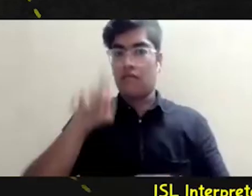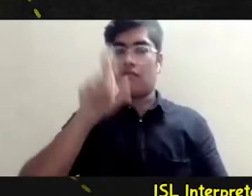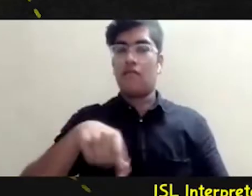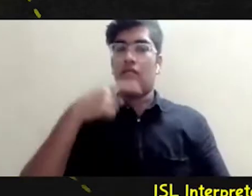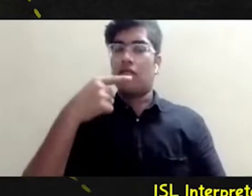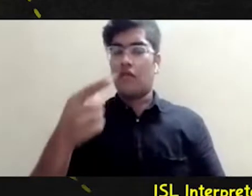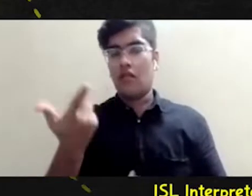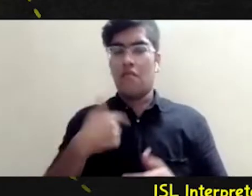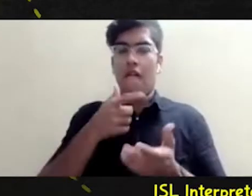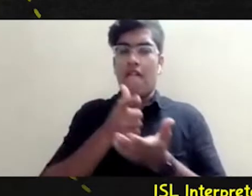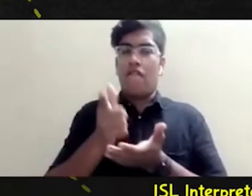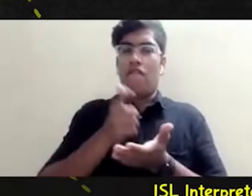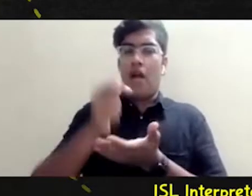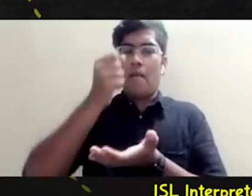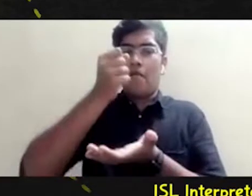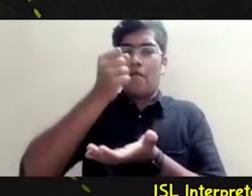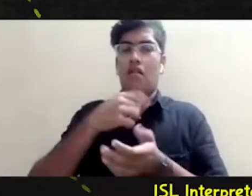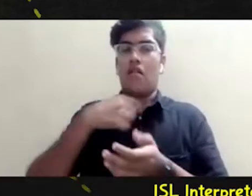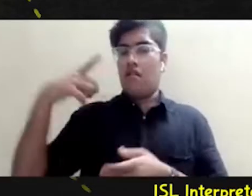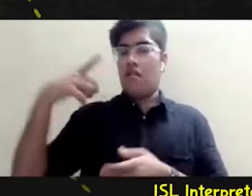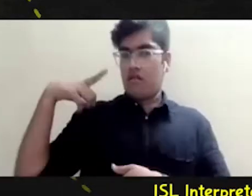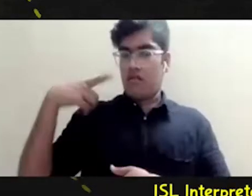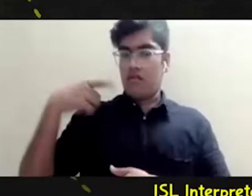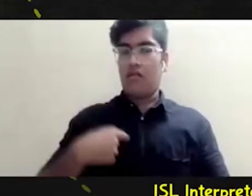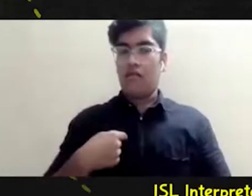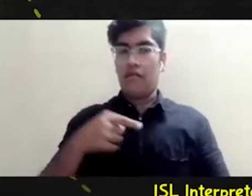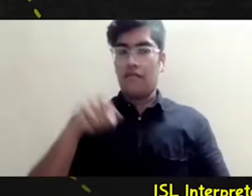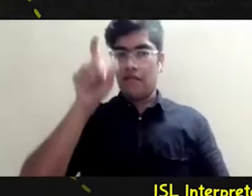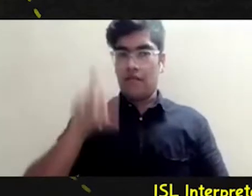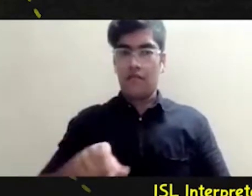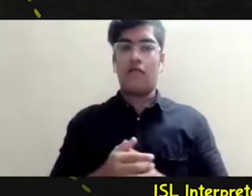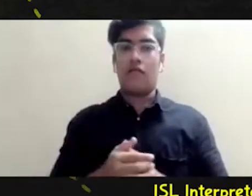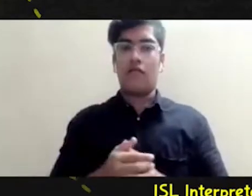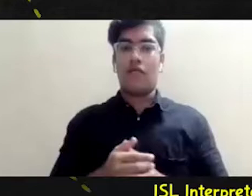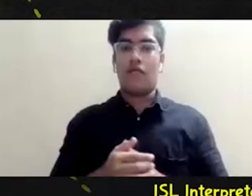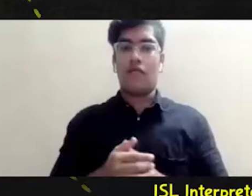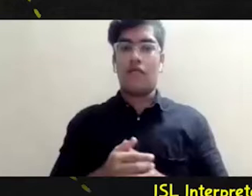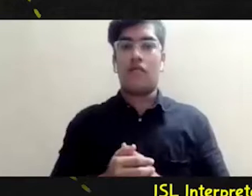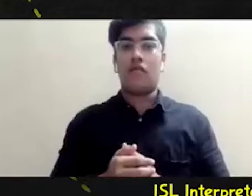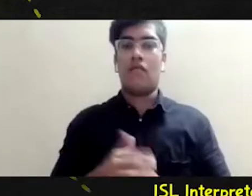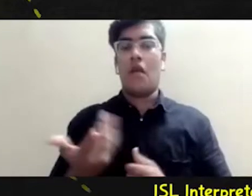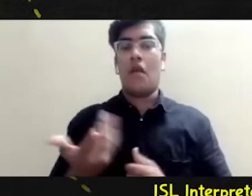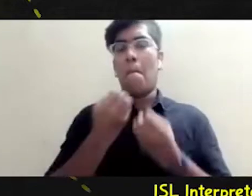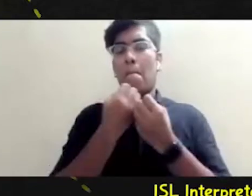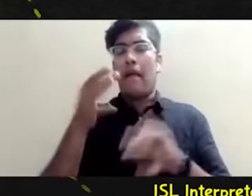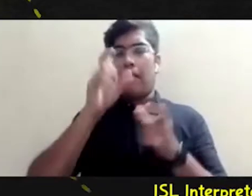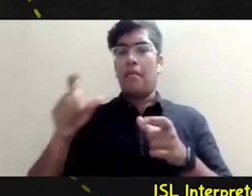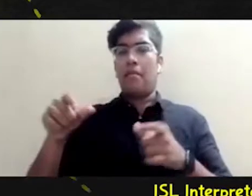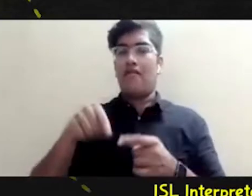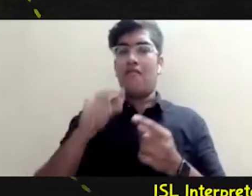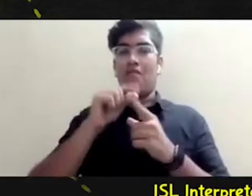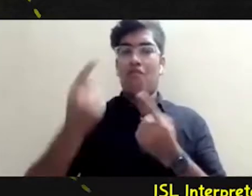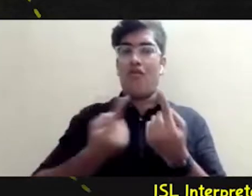leader, so of course I support LGBTQ plus rights. Otherwise, it would be hypocritical. And for many people within the political space, this was something